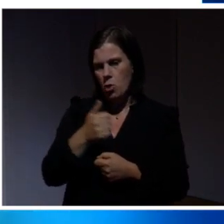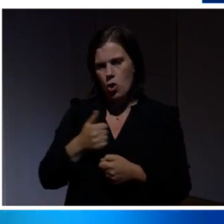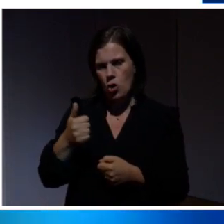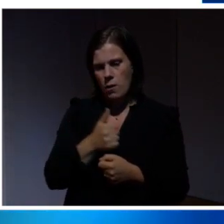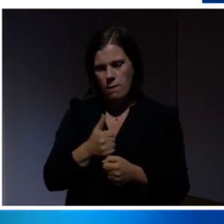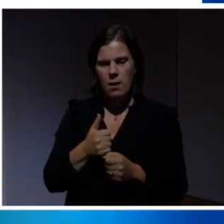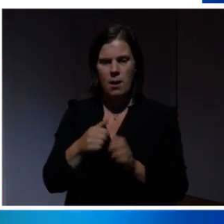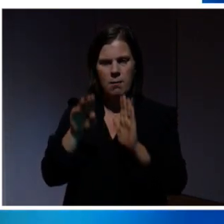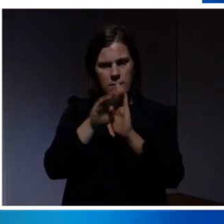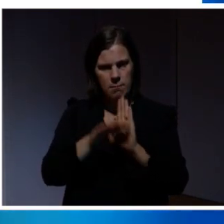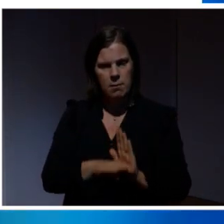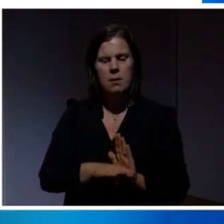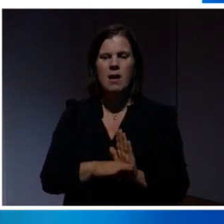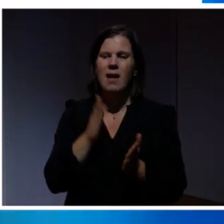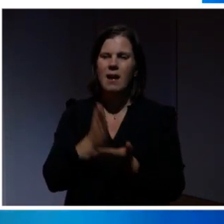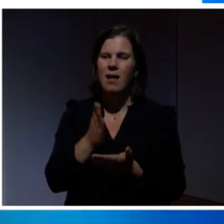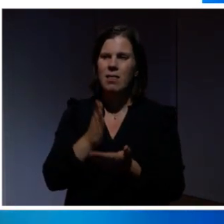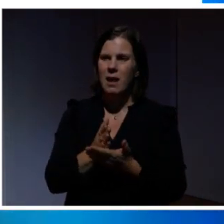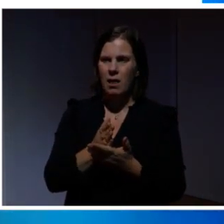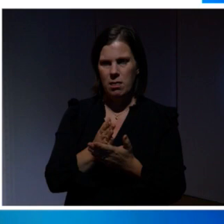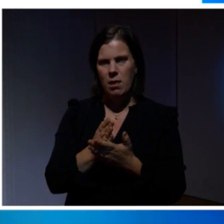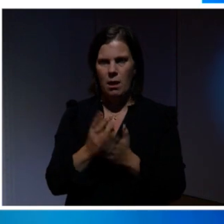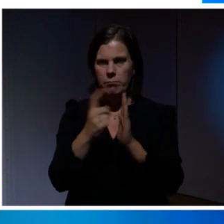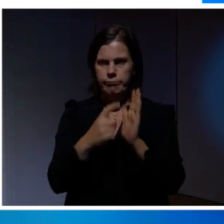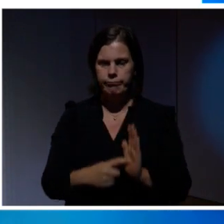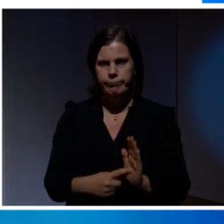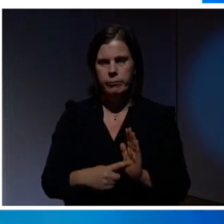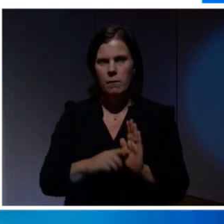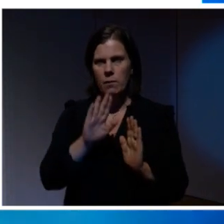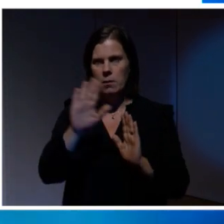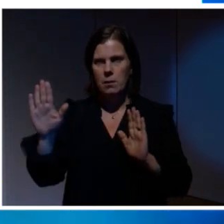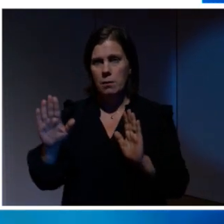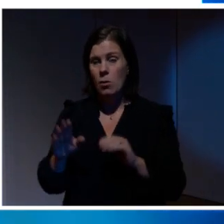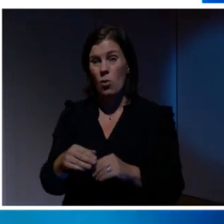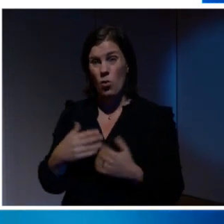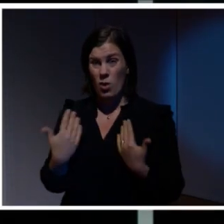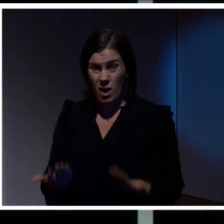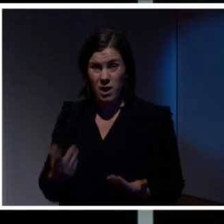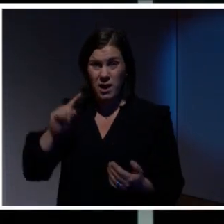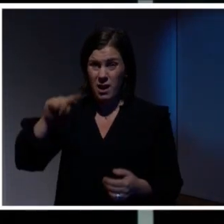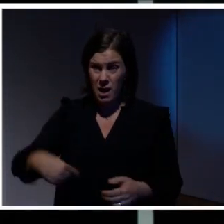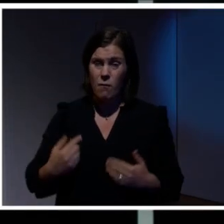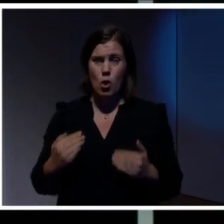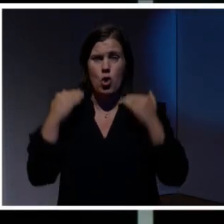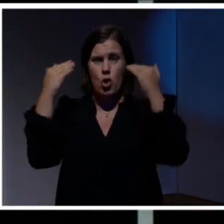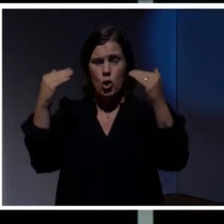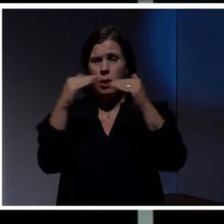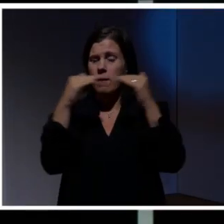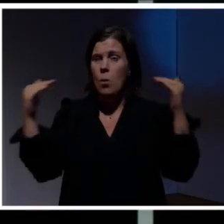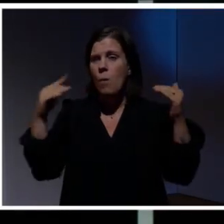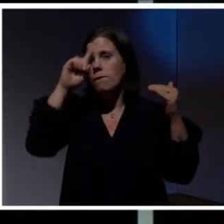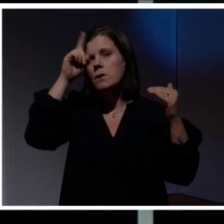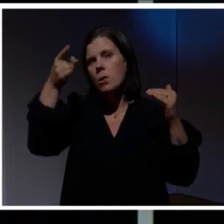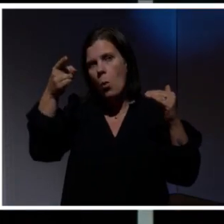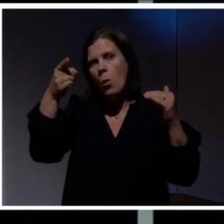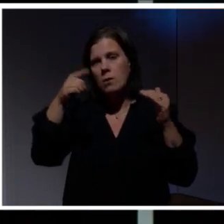policy to protect the rights of individual citizens. And again, this requires a high level of understanding